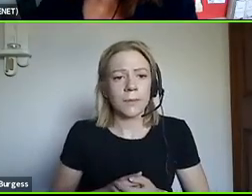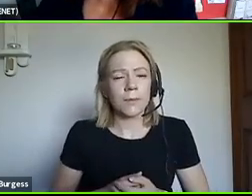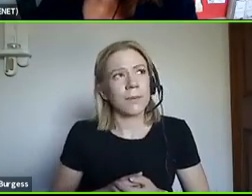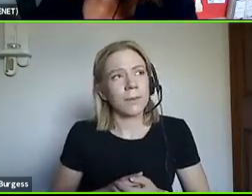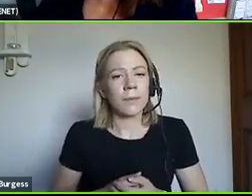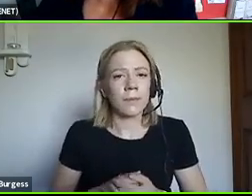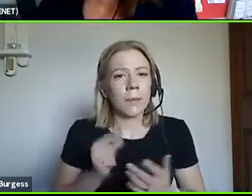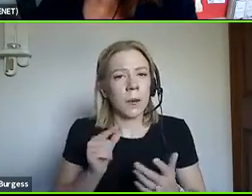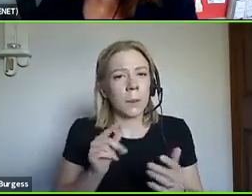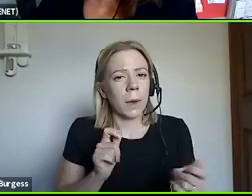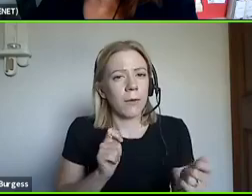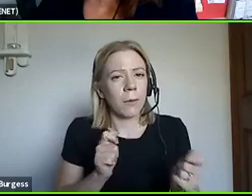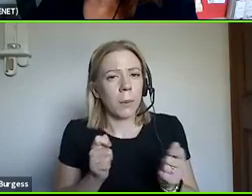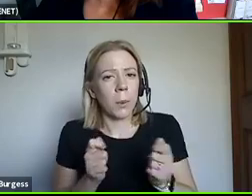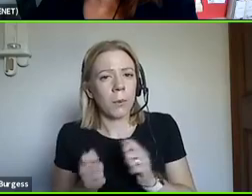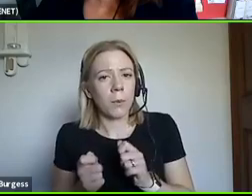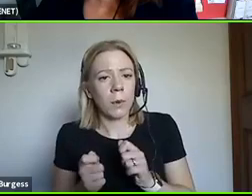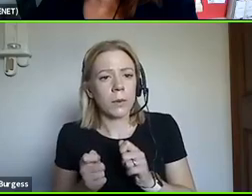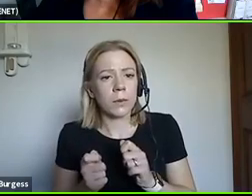movement towards